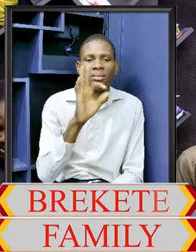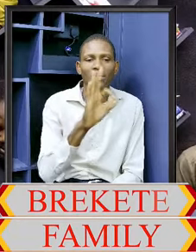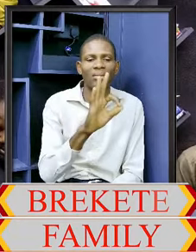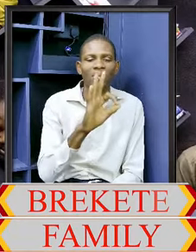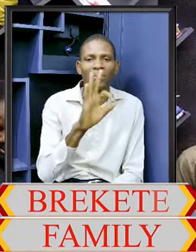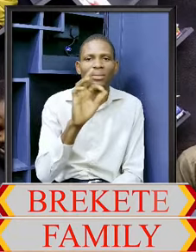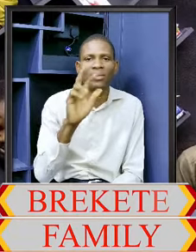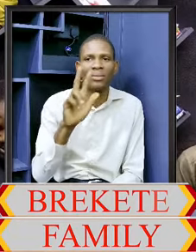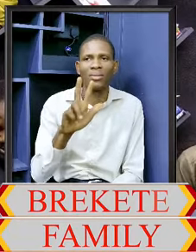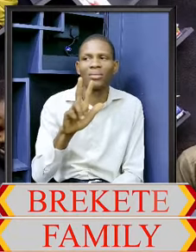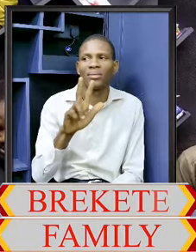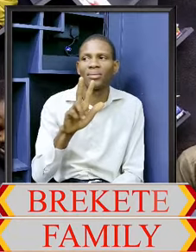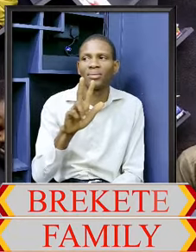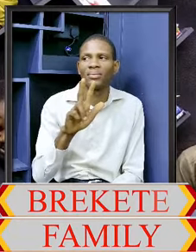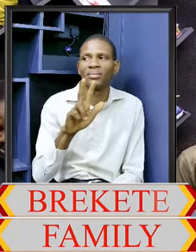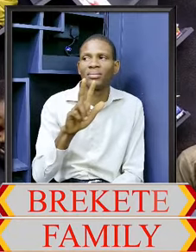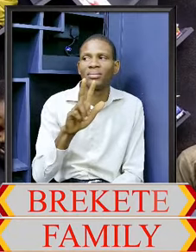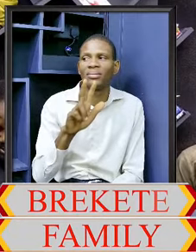93